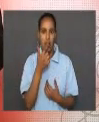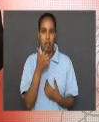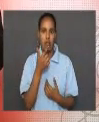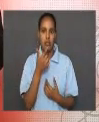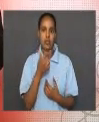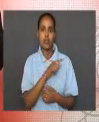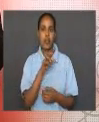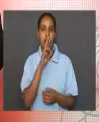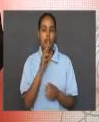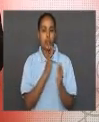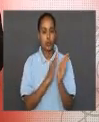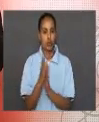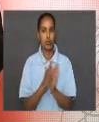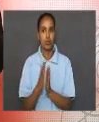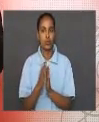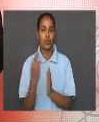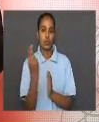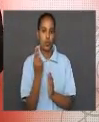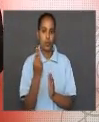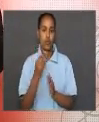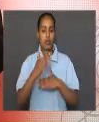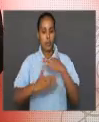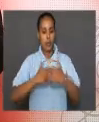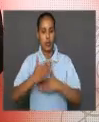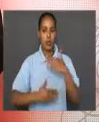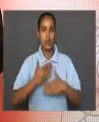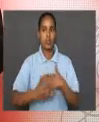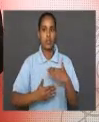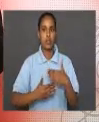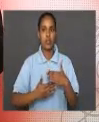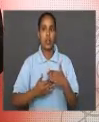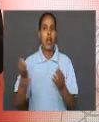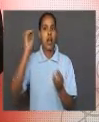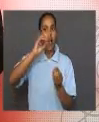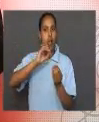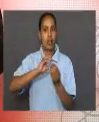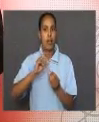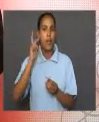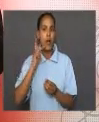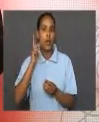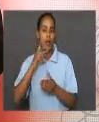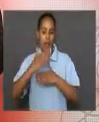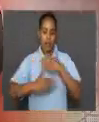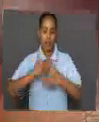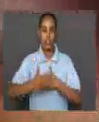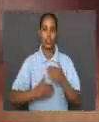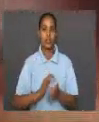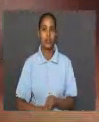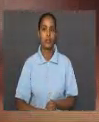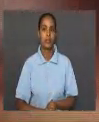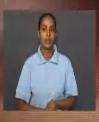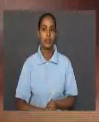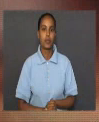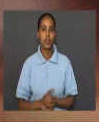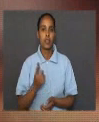is that they are produced using the process of addition polymerization.